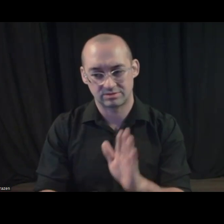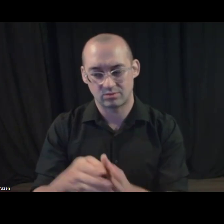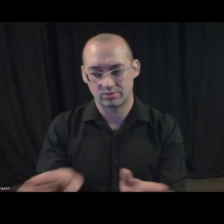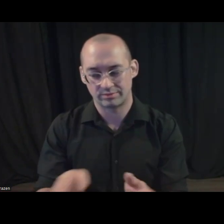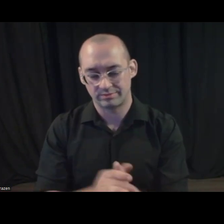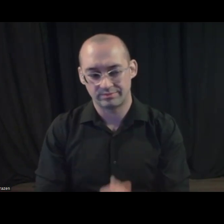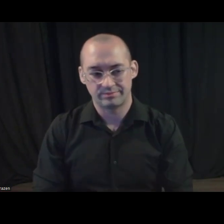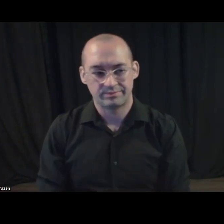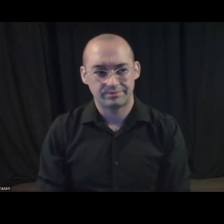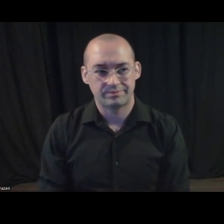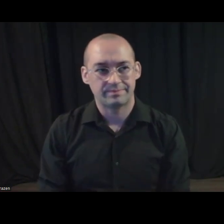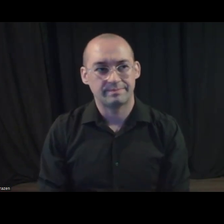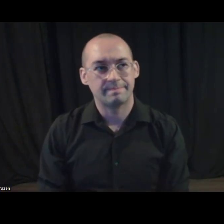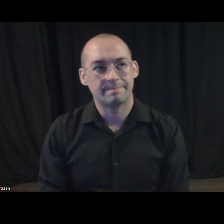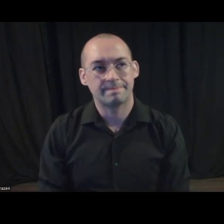and can ease the